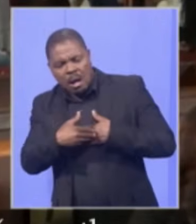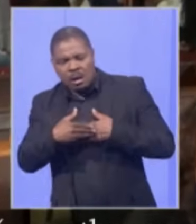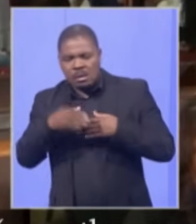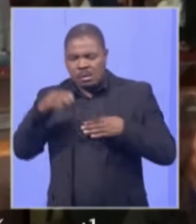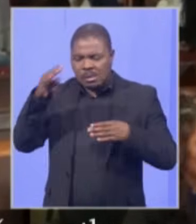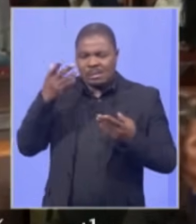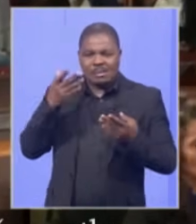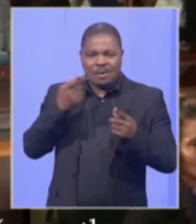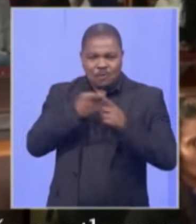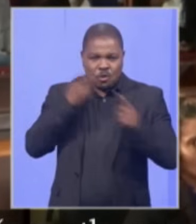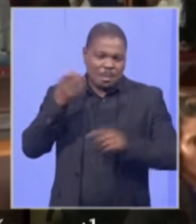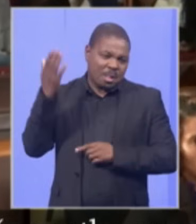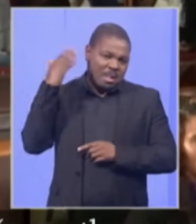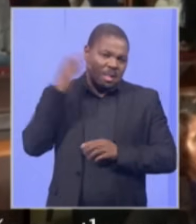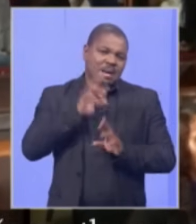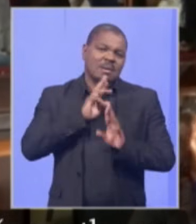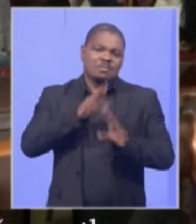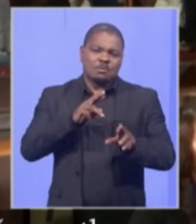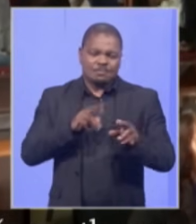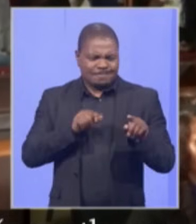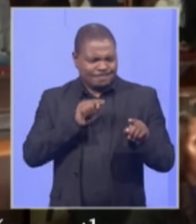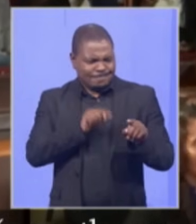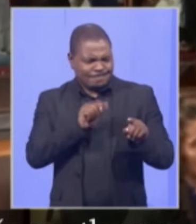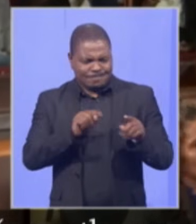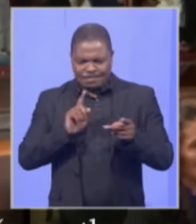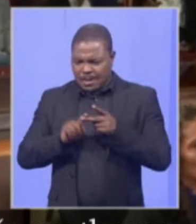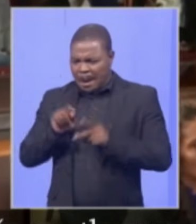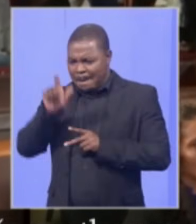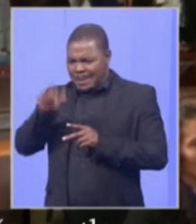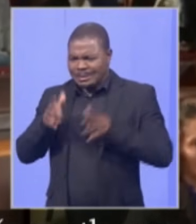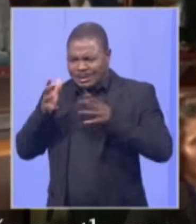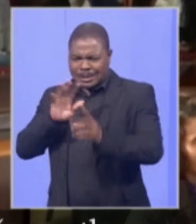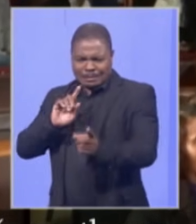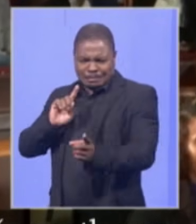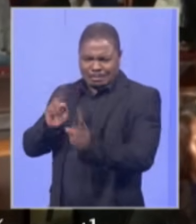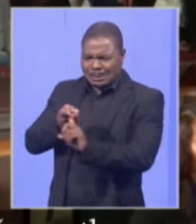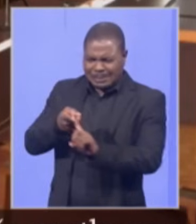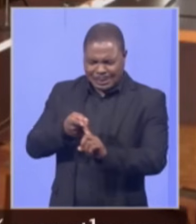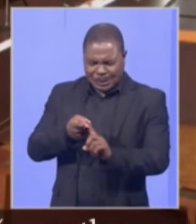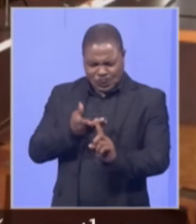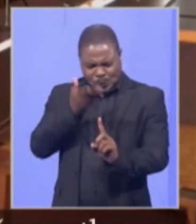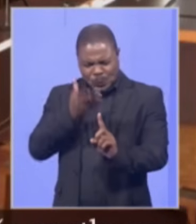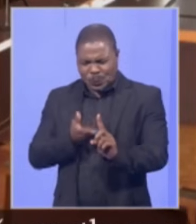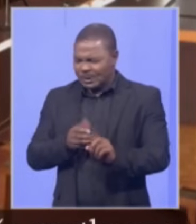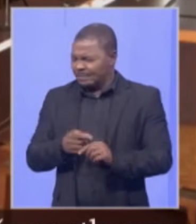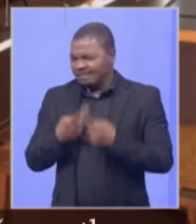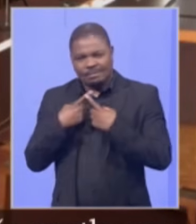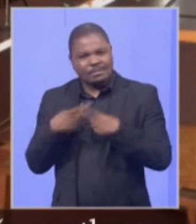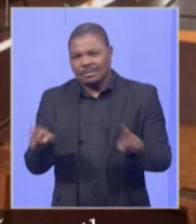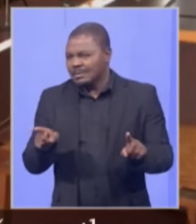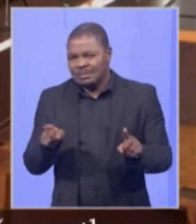ka go dintlha tša pego ya peleng ga di sepelanane le tša motho yo a thutšego ke setimela. From the